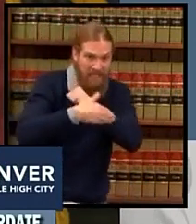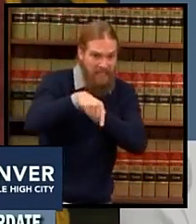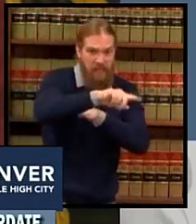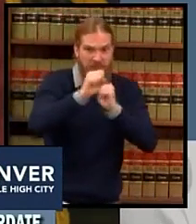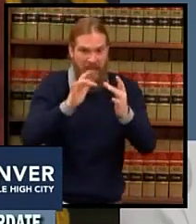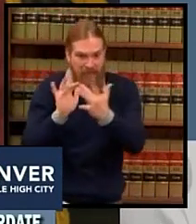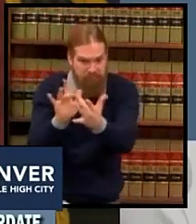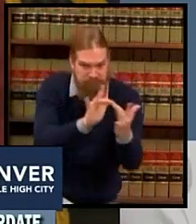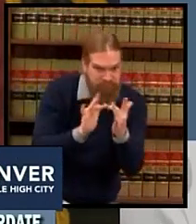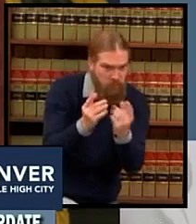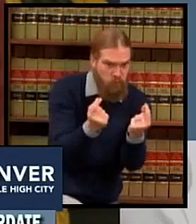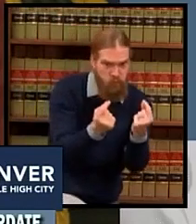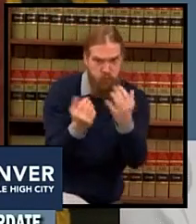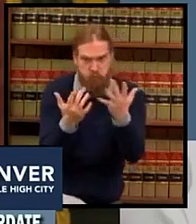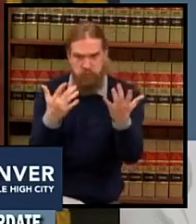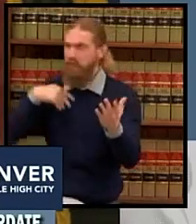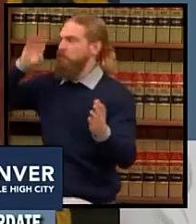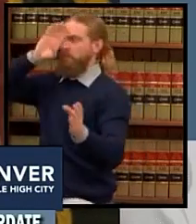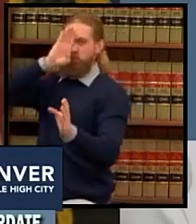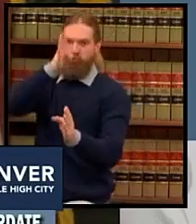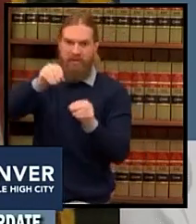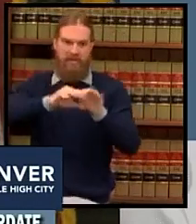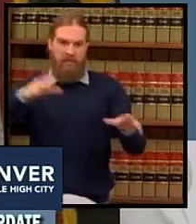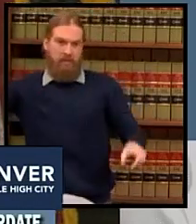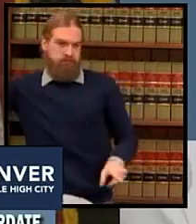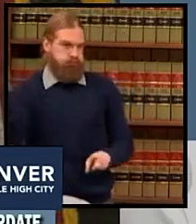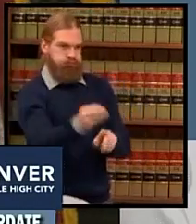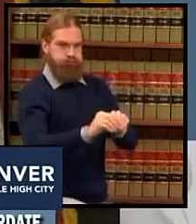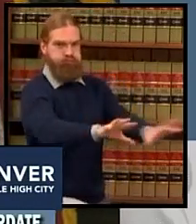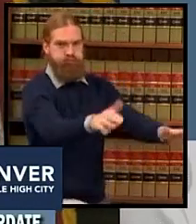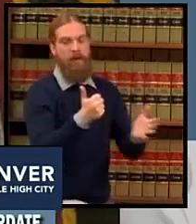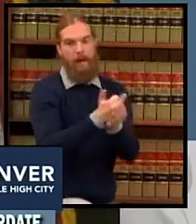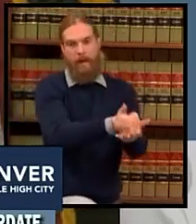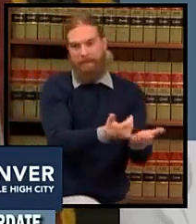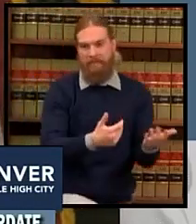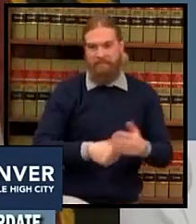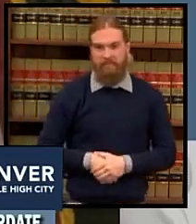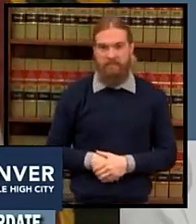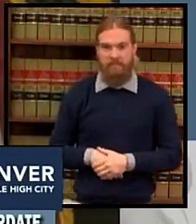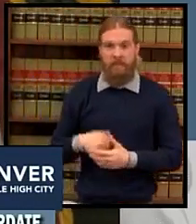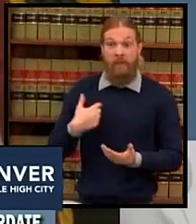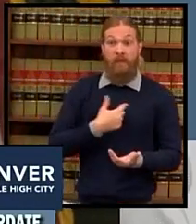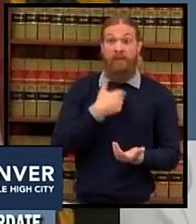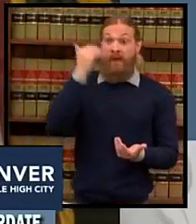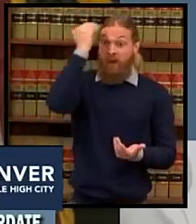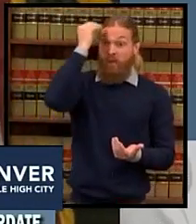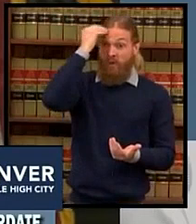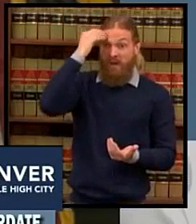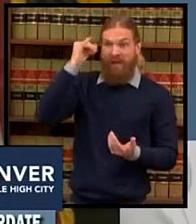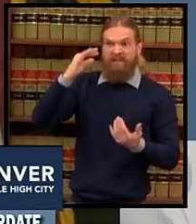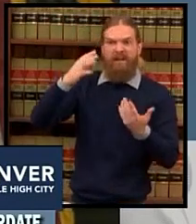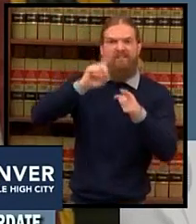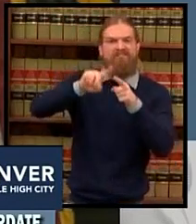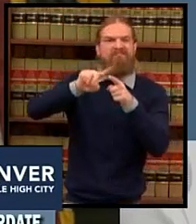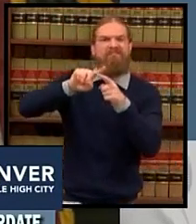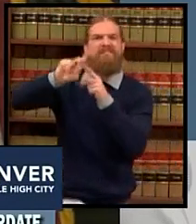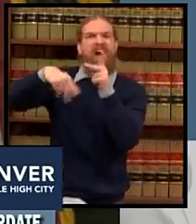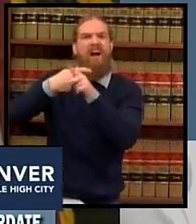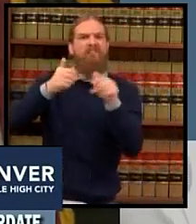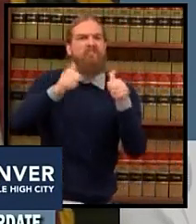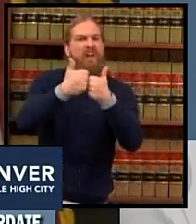in the state, not intentionally, but because we're on the ground and closer to the people, we're aware of the challenges that many of the residents are facing in our